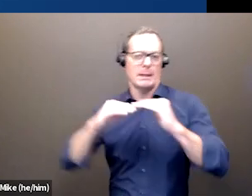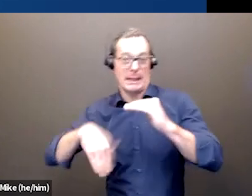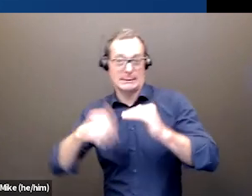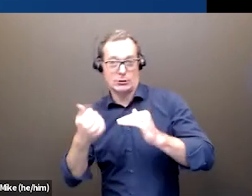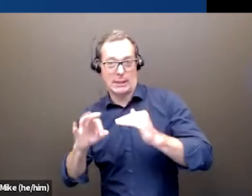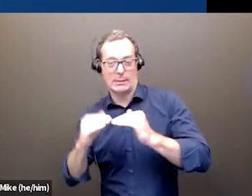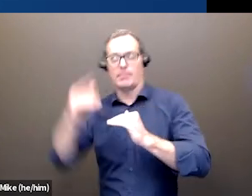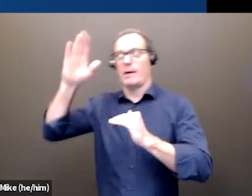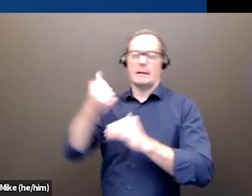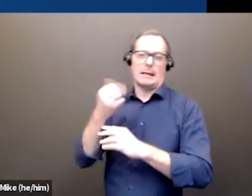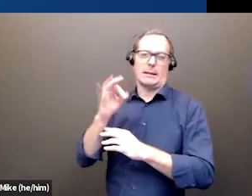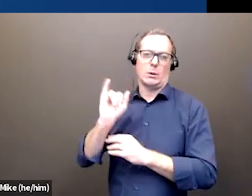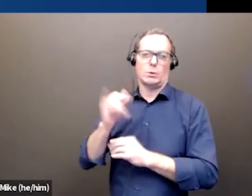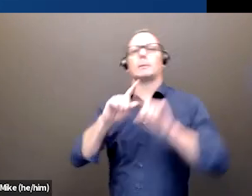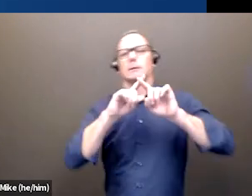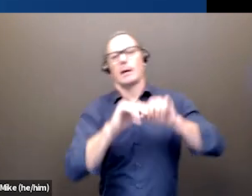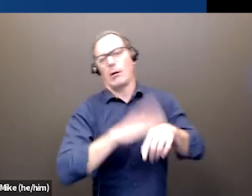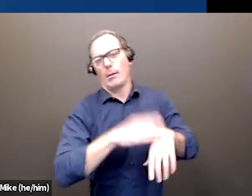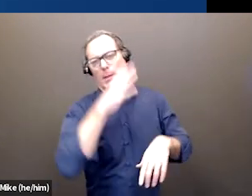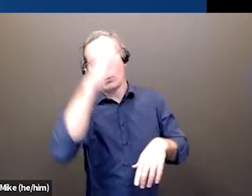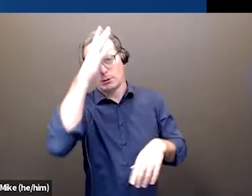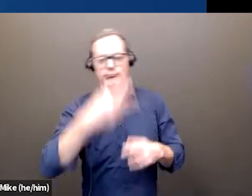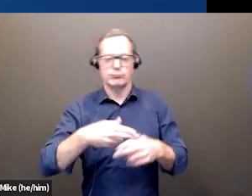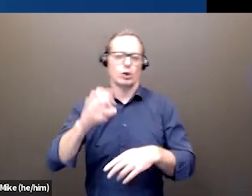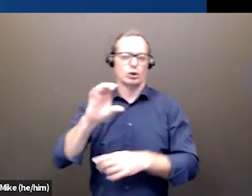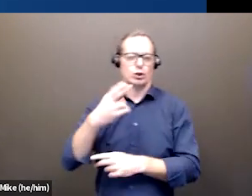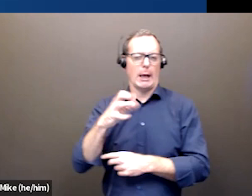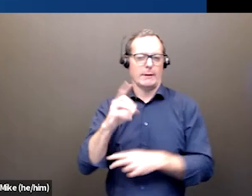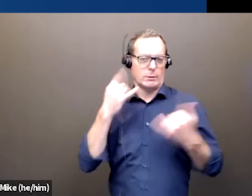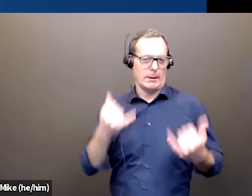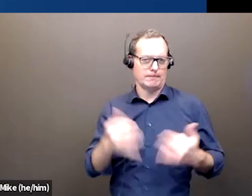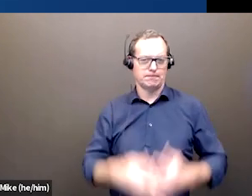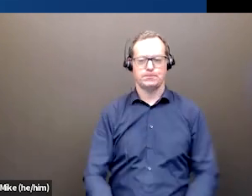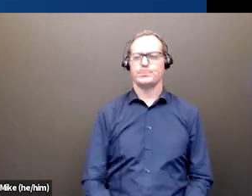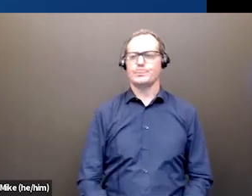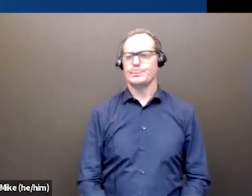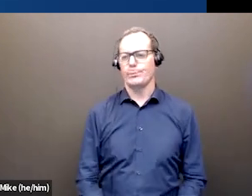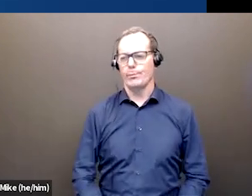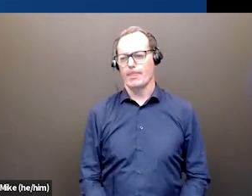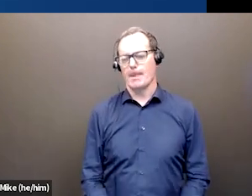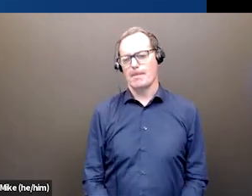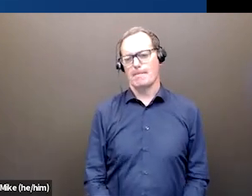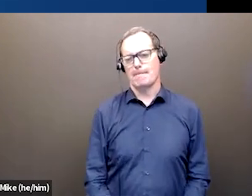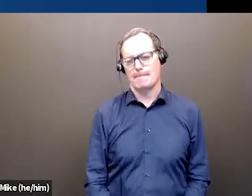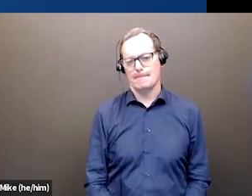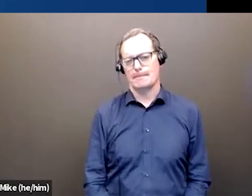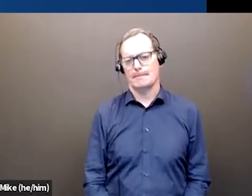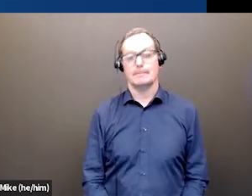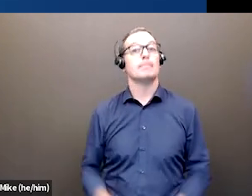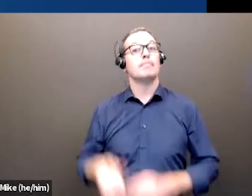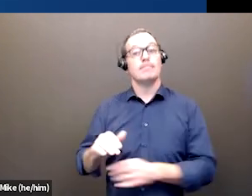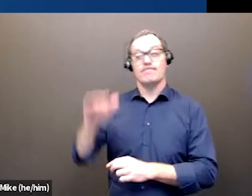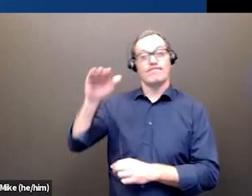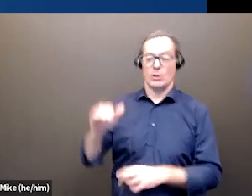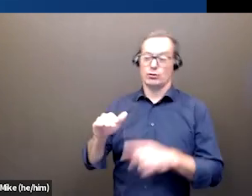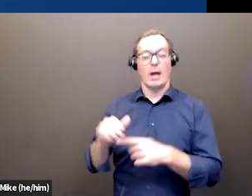young children. The projects help meet the needs related to the child's diagnosis that are over and above what a